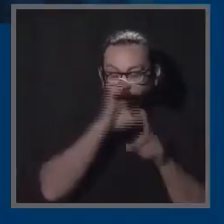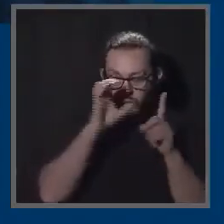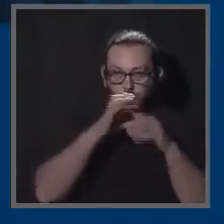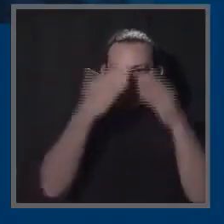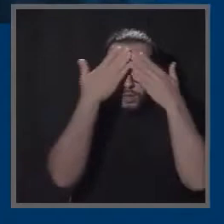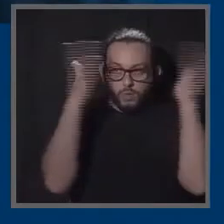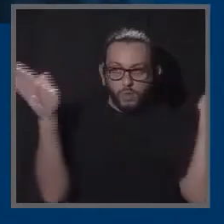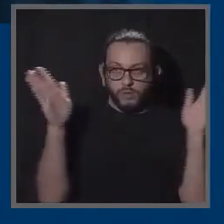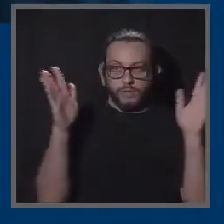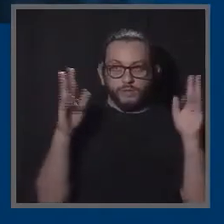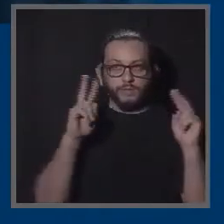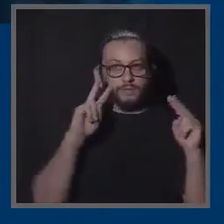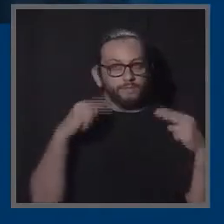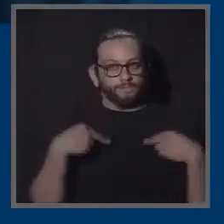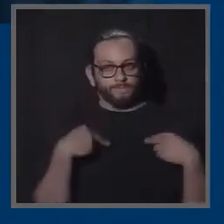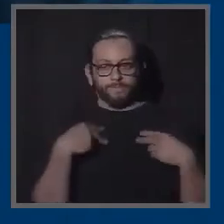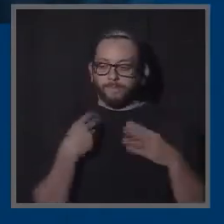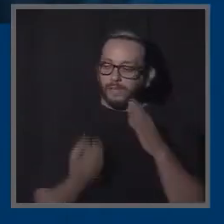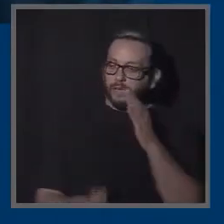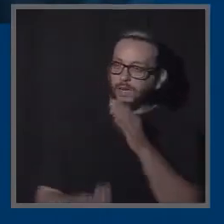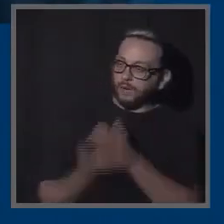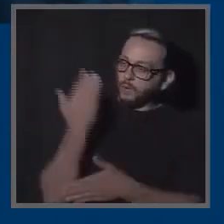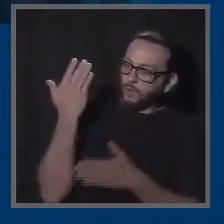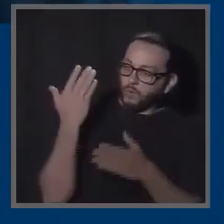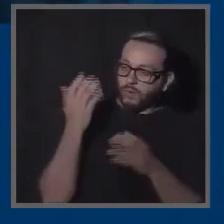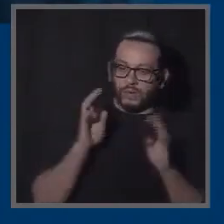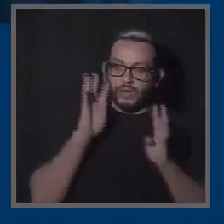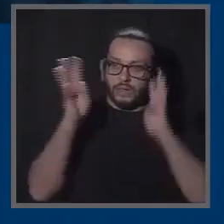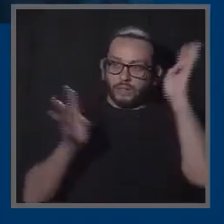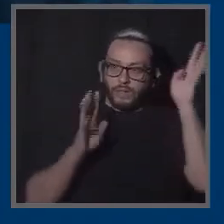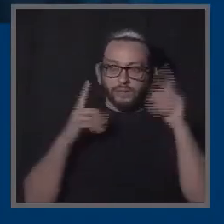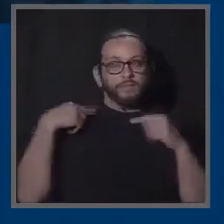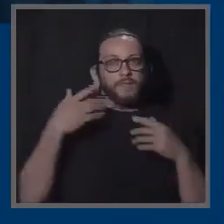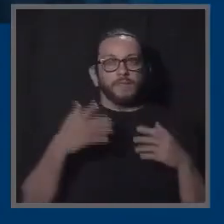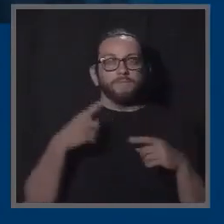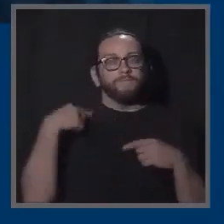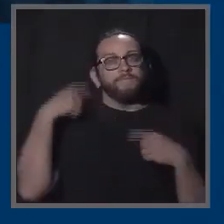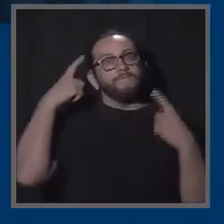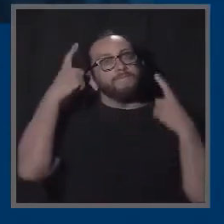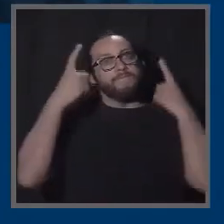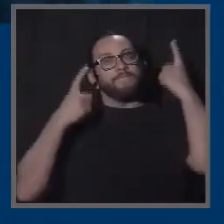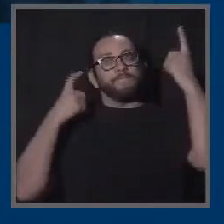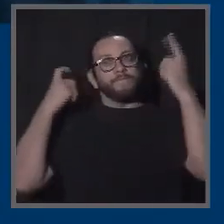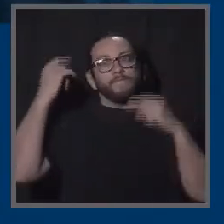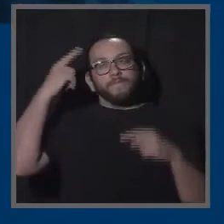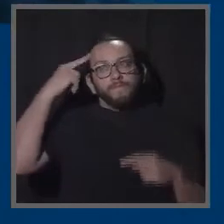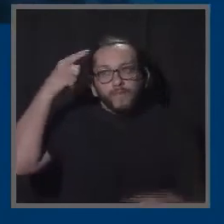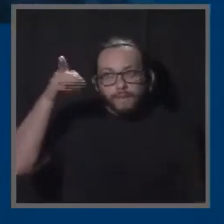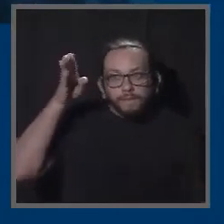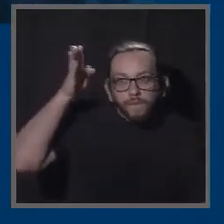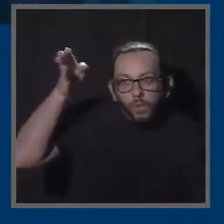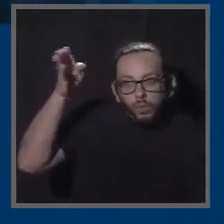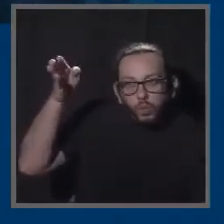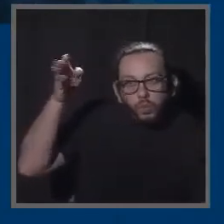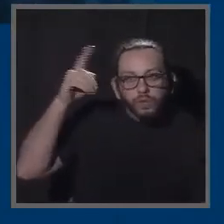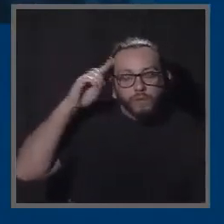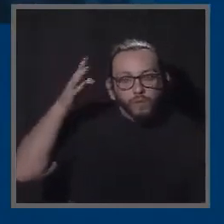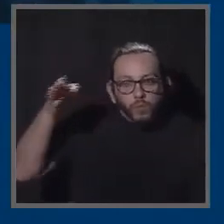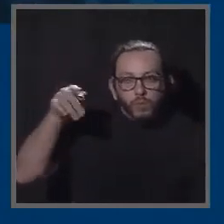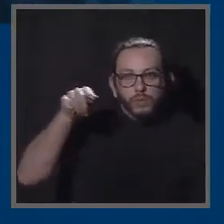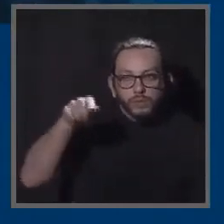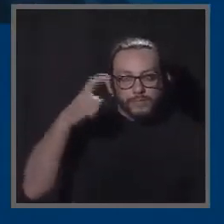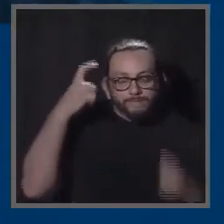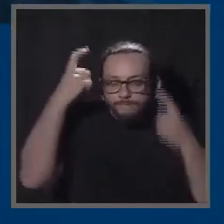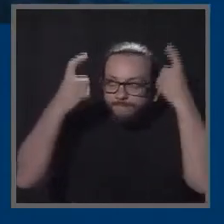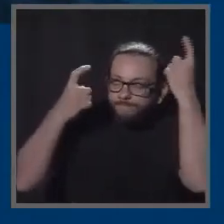also brings us to thinking about the future and thinking about the future, taking into consideration